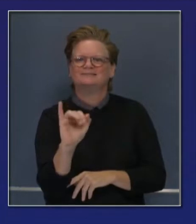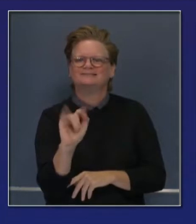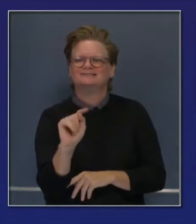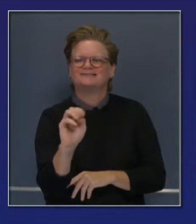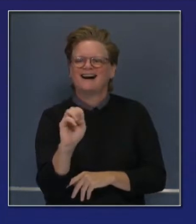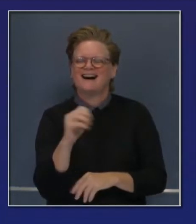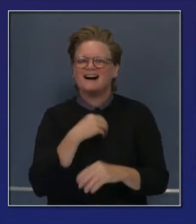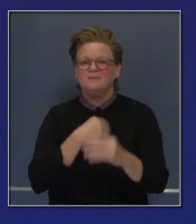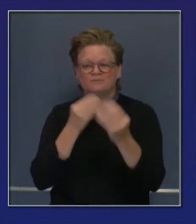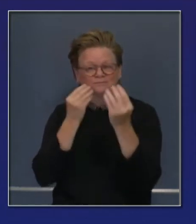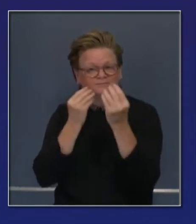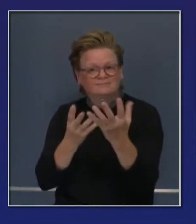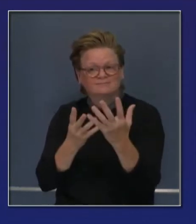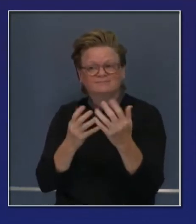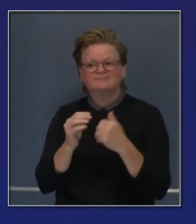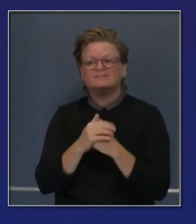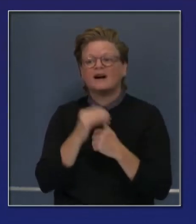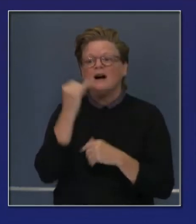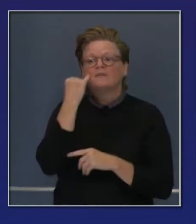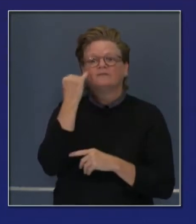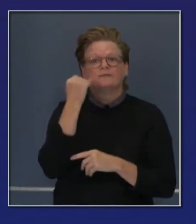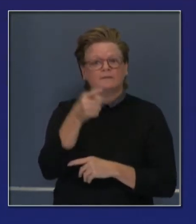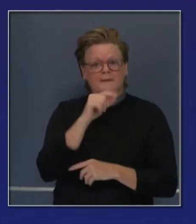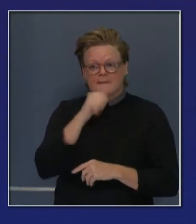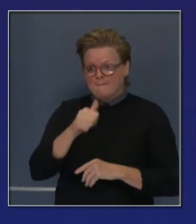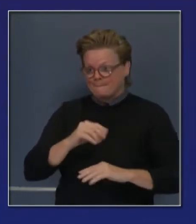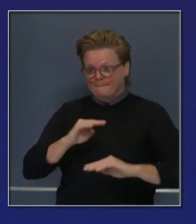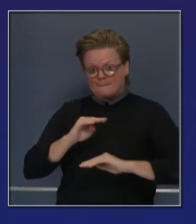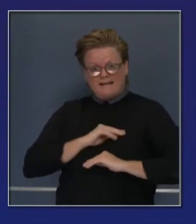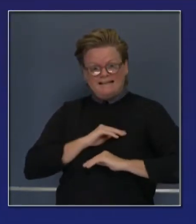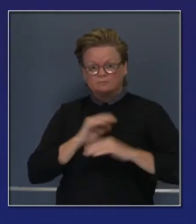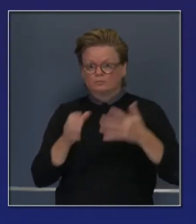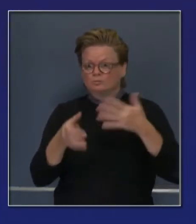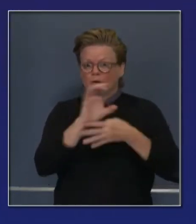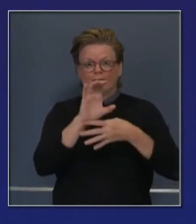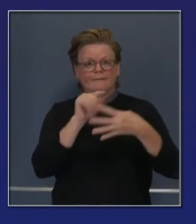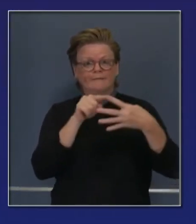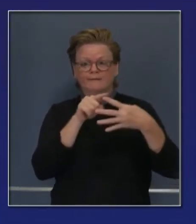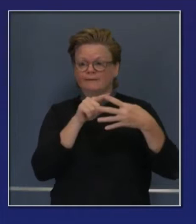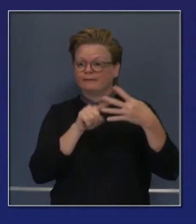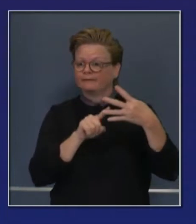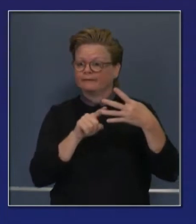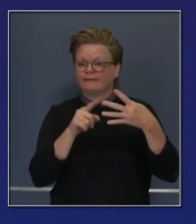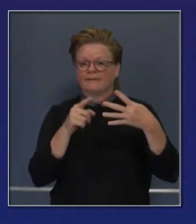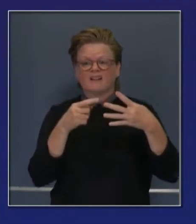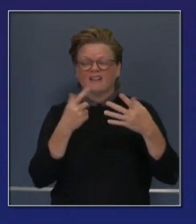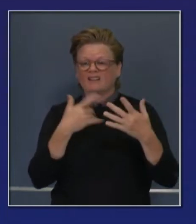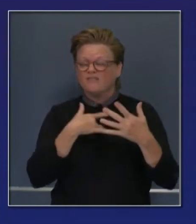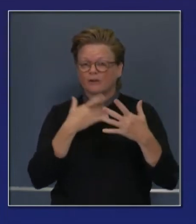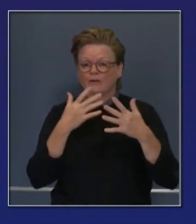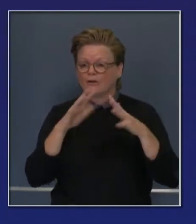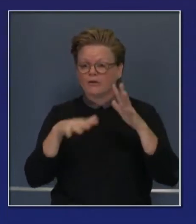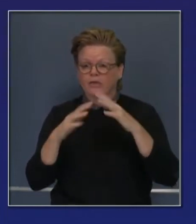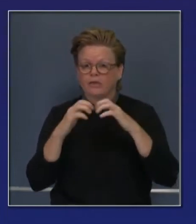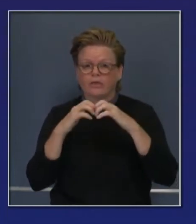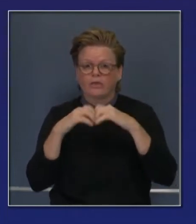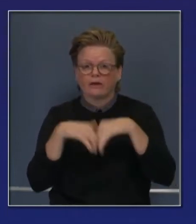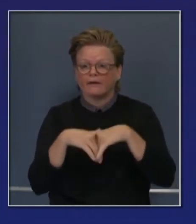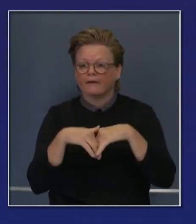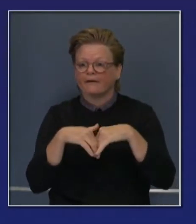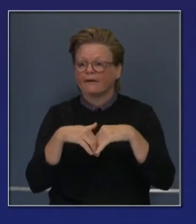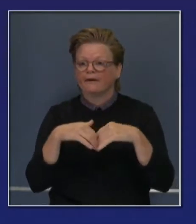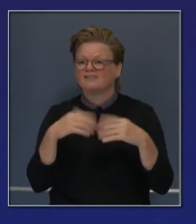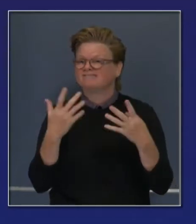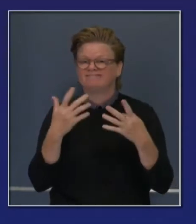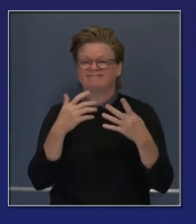Moving back, if you fail to meet the criteria for at least 2 straight weeks, you'll have to move back into the old tier. And Dr. Galley,